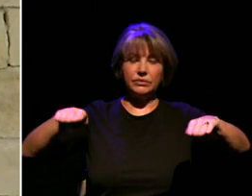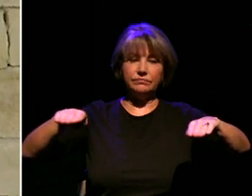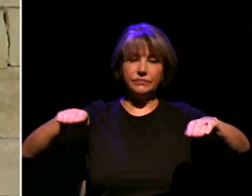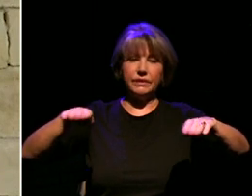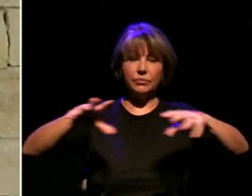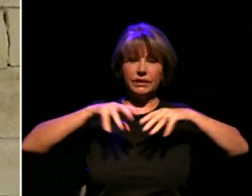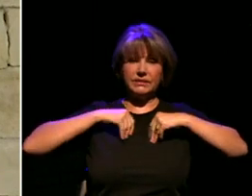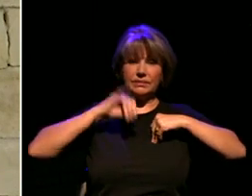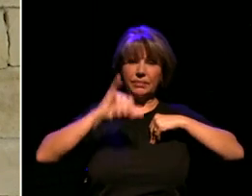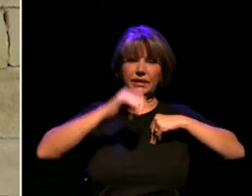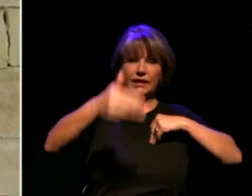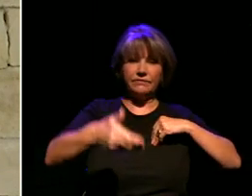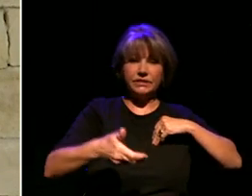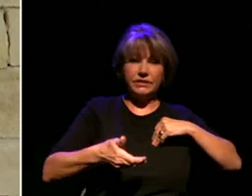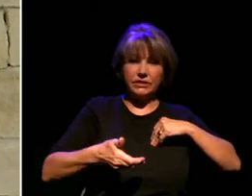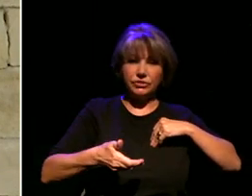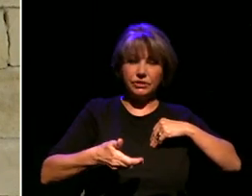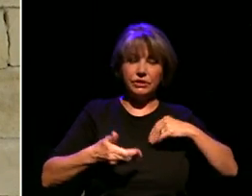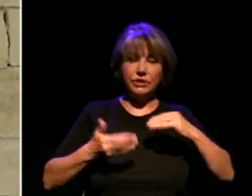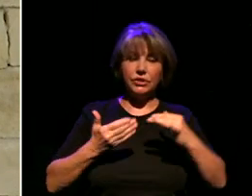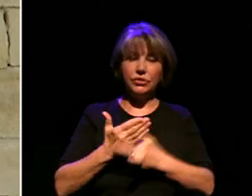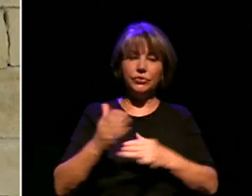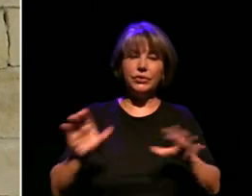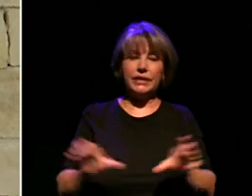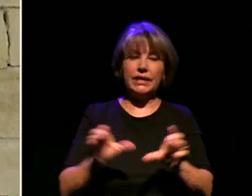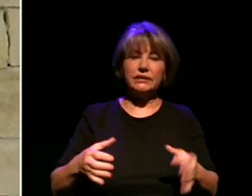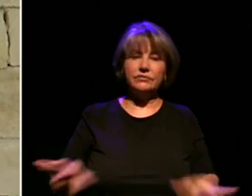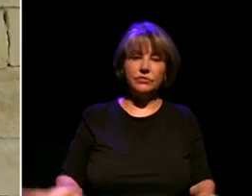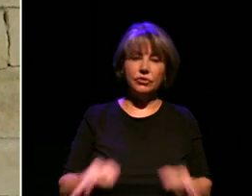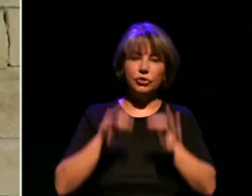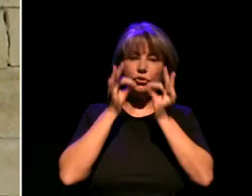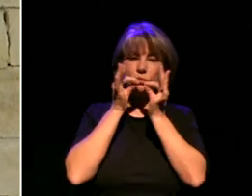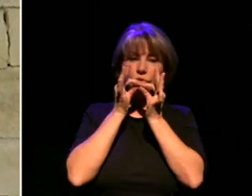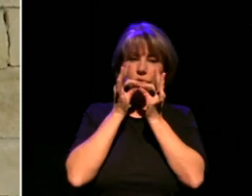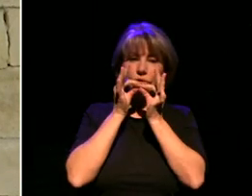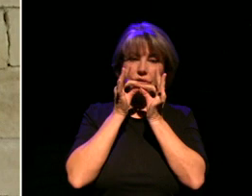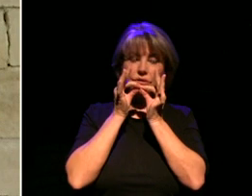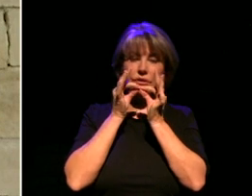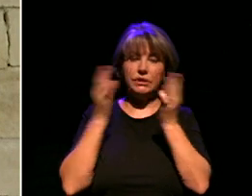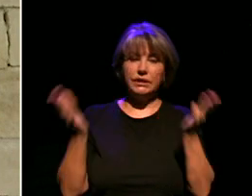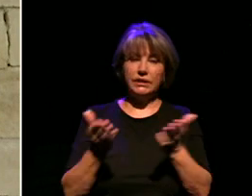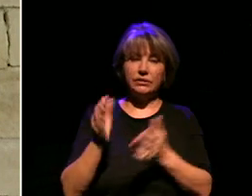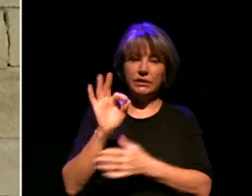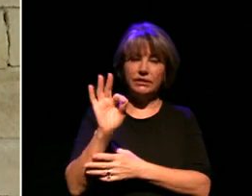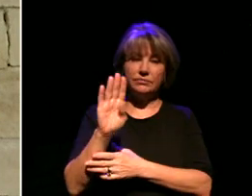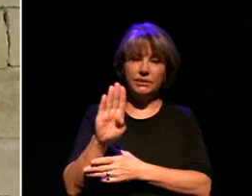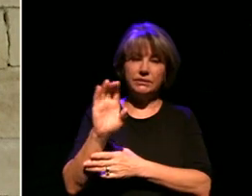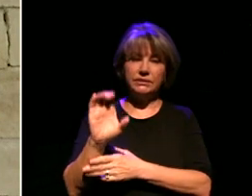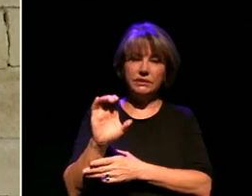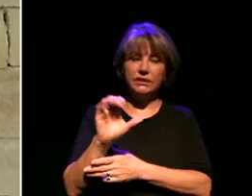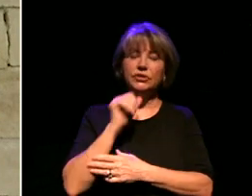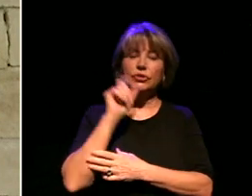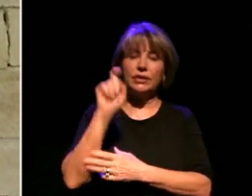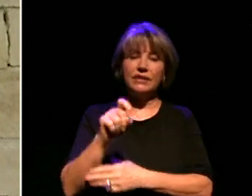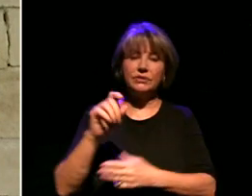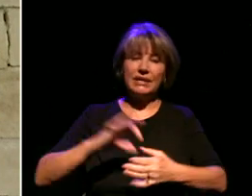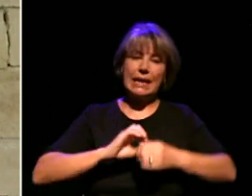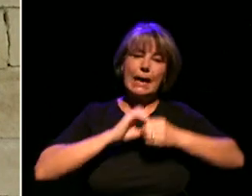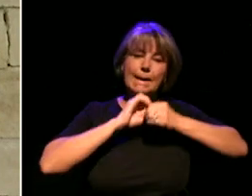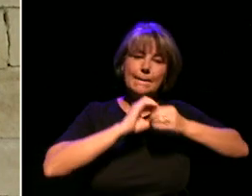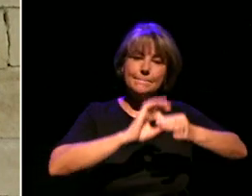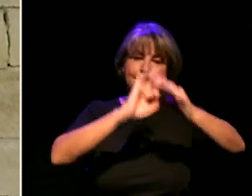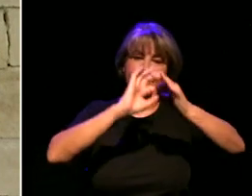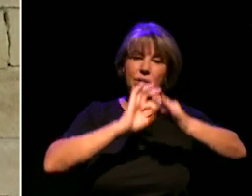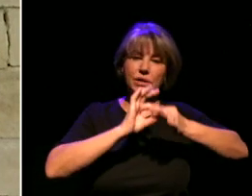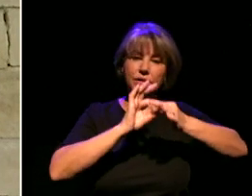that invitation through the act of communion. Here at Fellowship, you don't have to be a partner in order to take